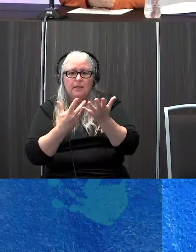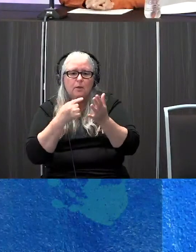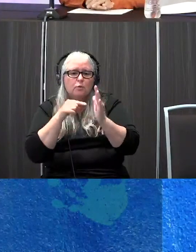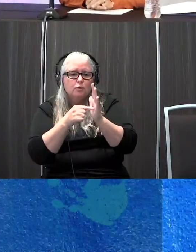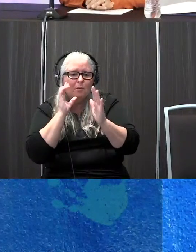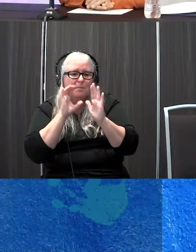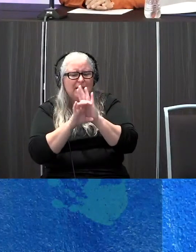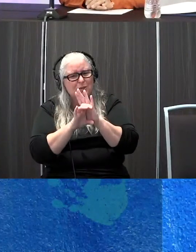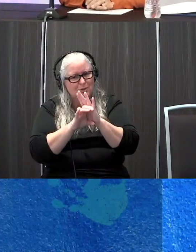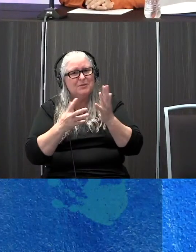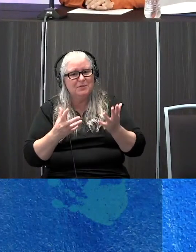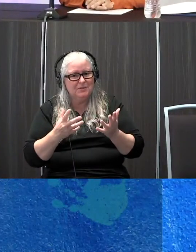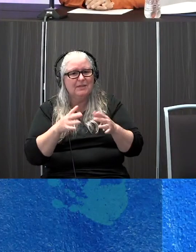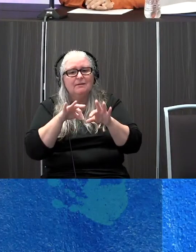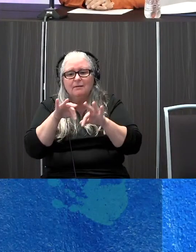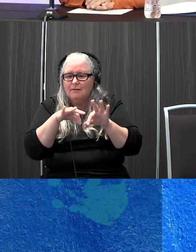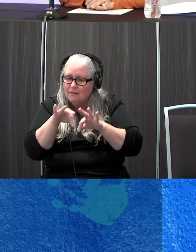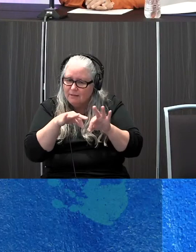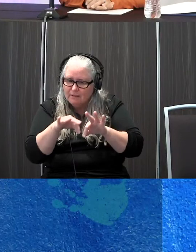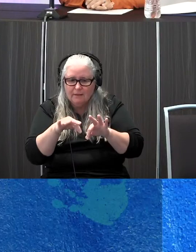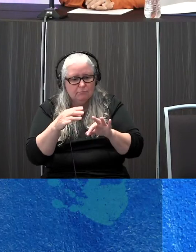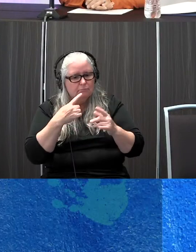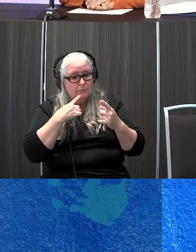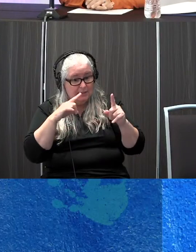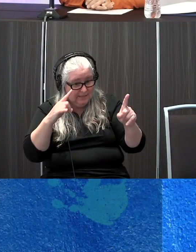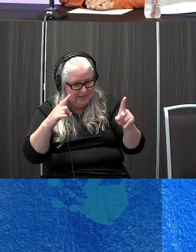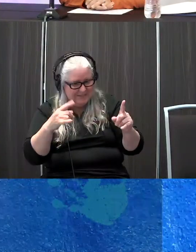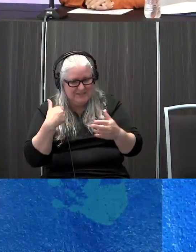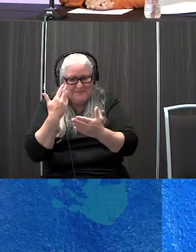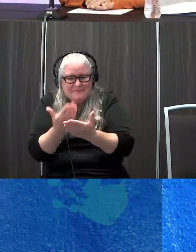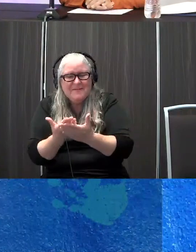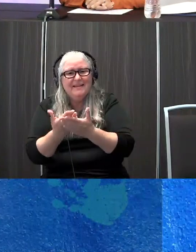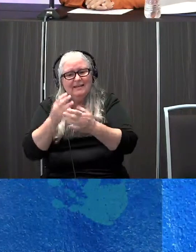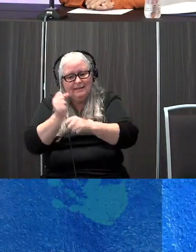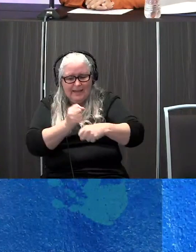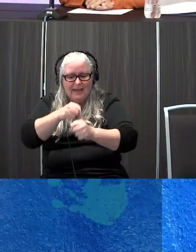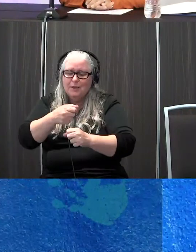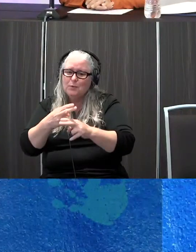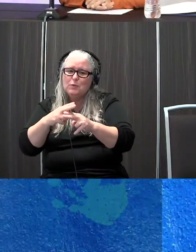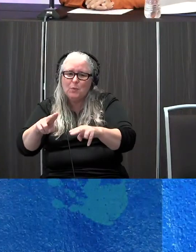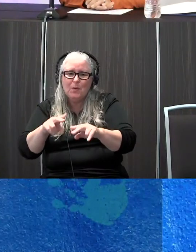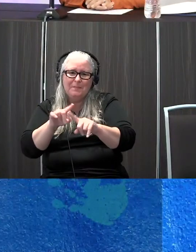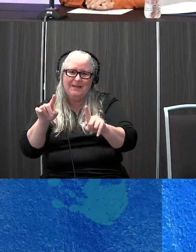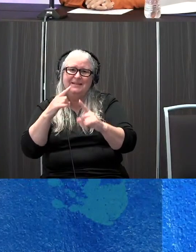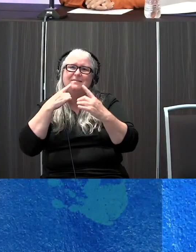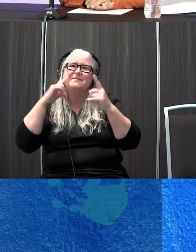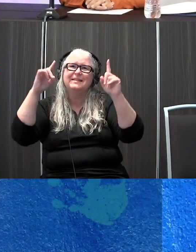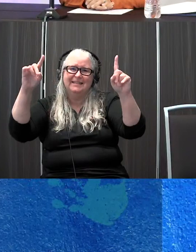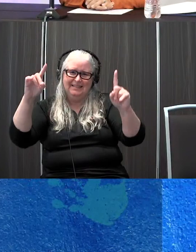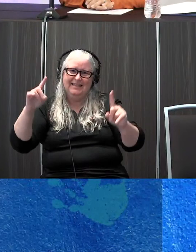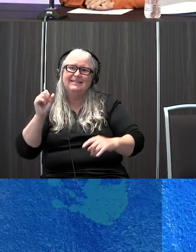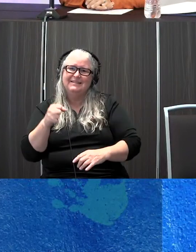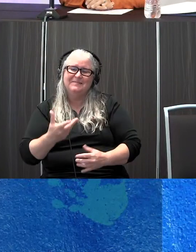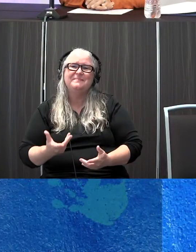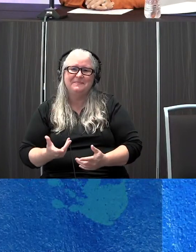pictures, different things like that. And then we were successful, and we made it to kayaking. It was a short kayaking trip, but we made it. The other